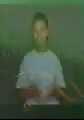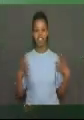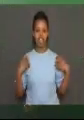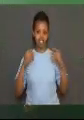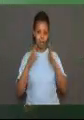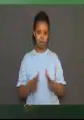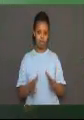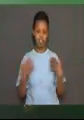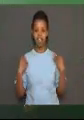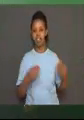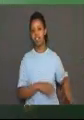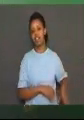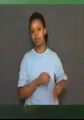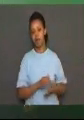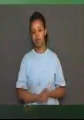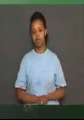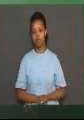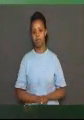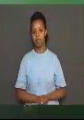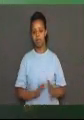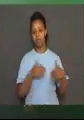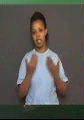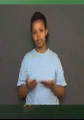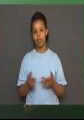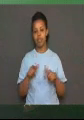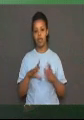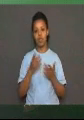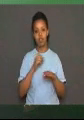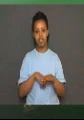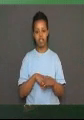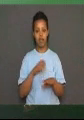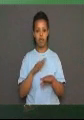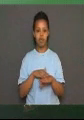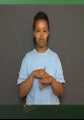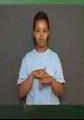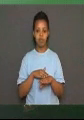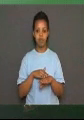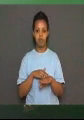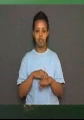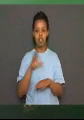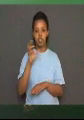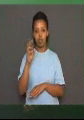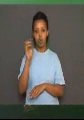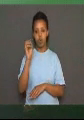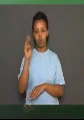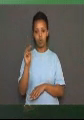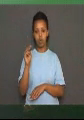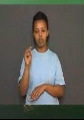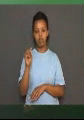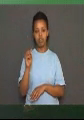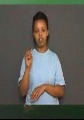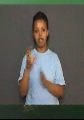Hello, teacher. Hello, students. Welcome to today's lesson on chromosomal